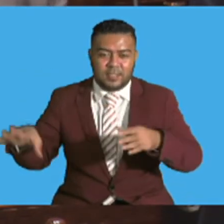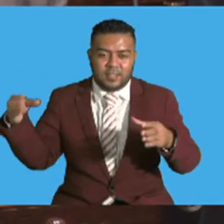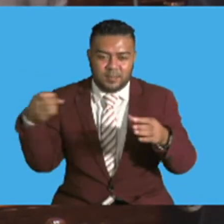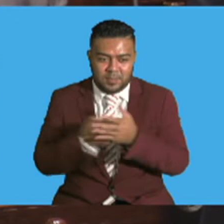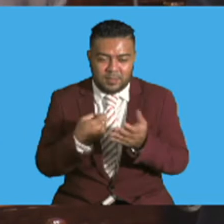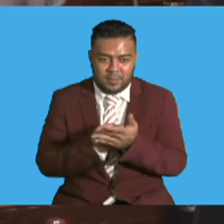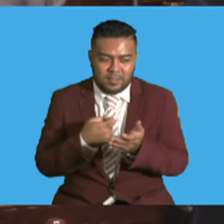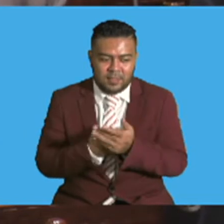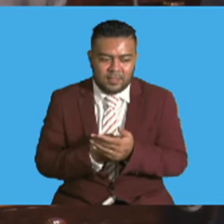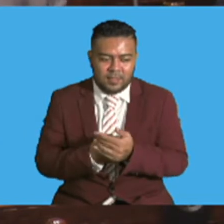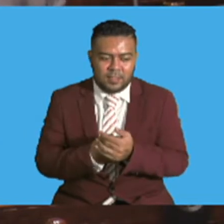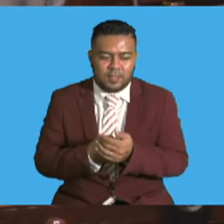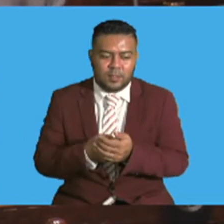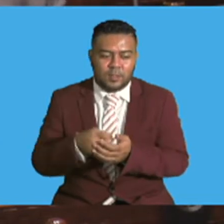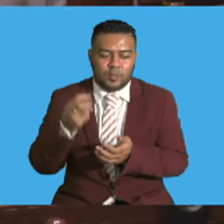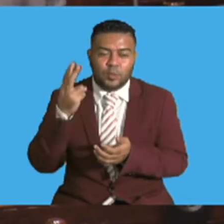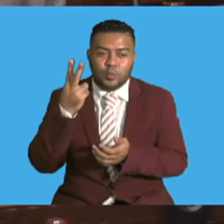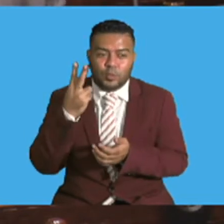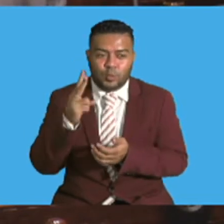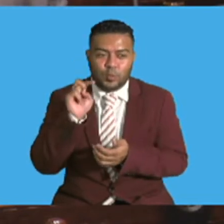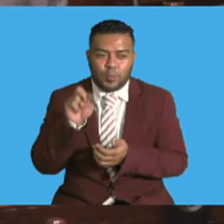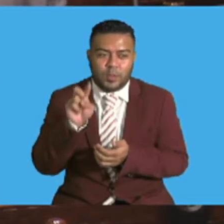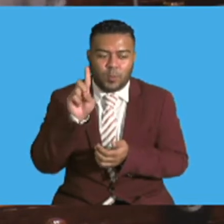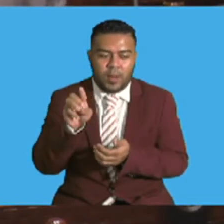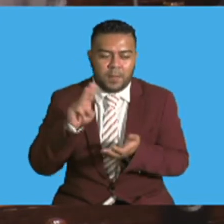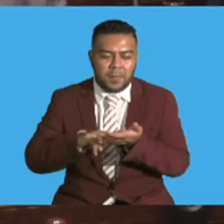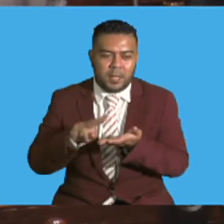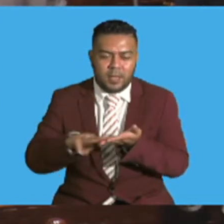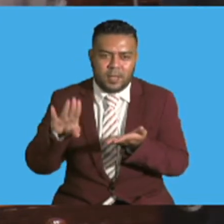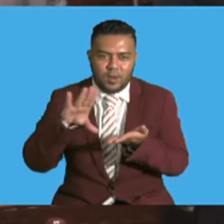billion. And Mr. Speaker, sir,